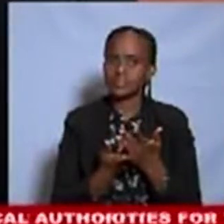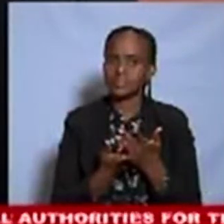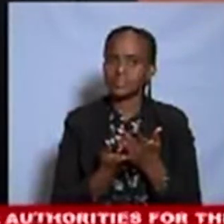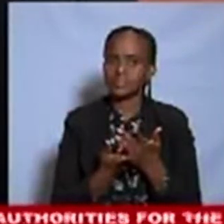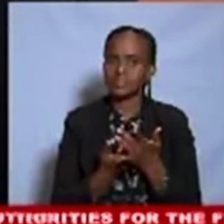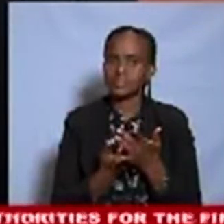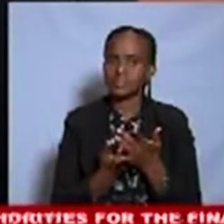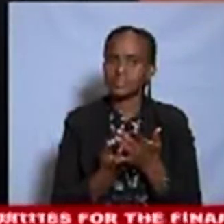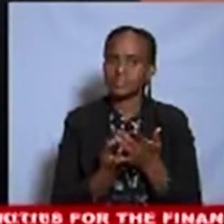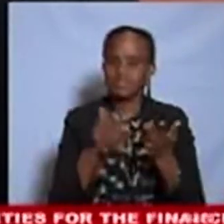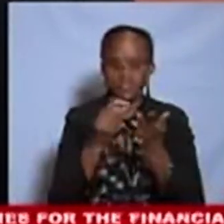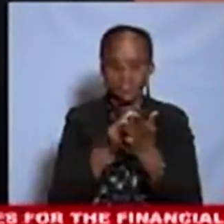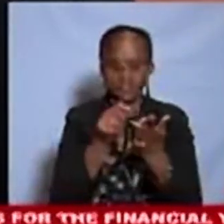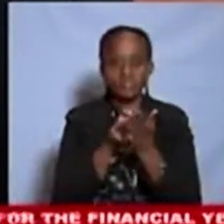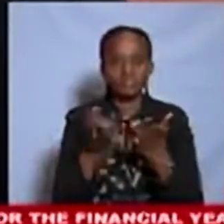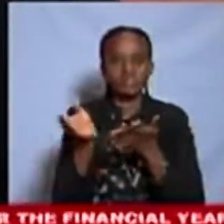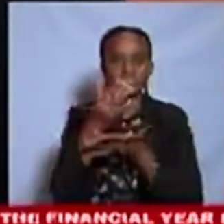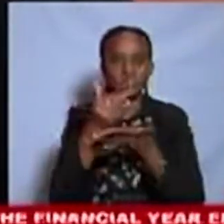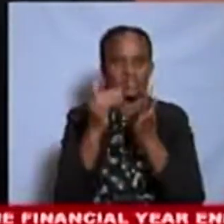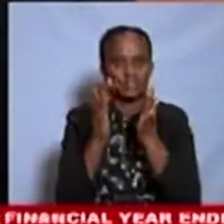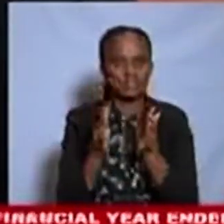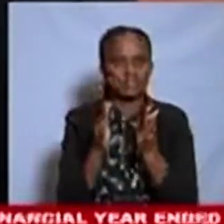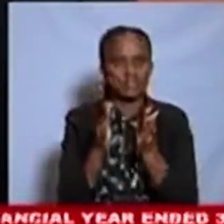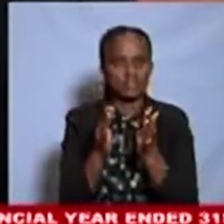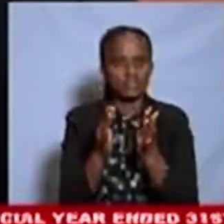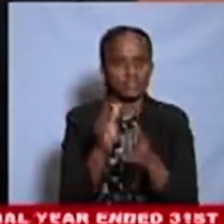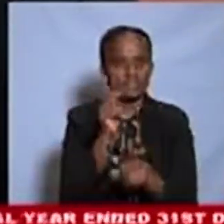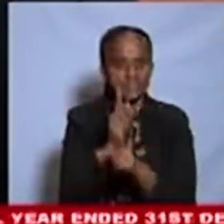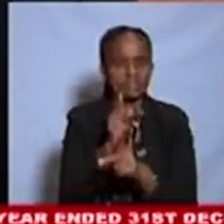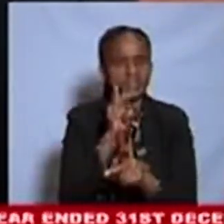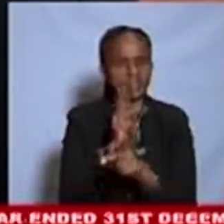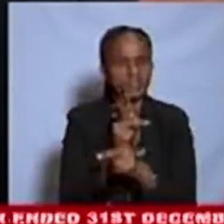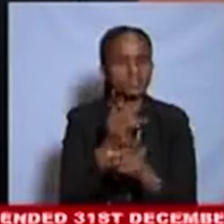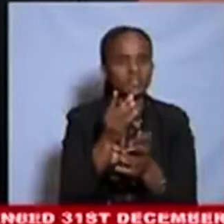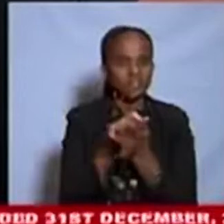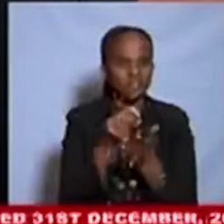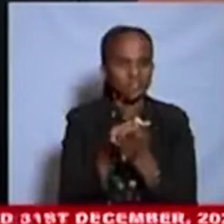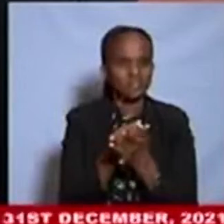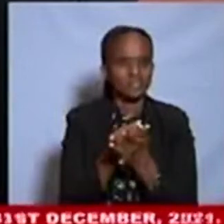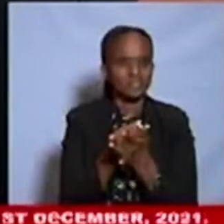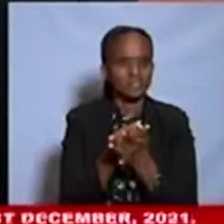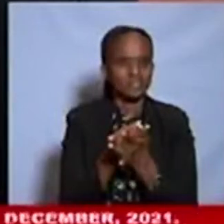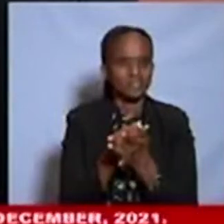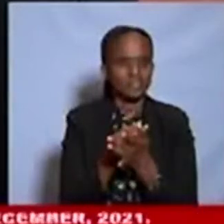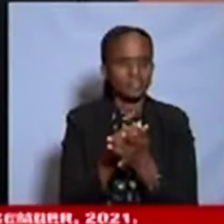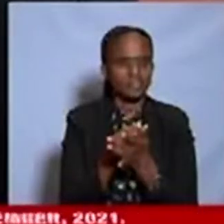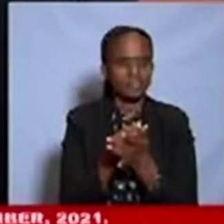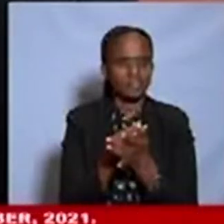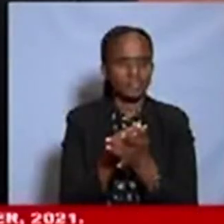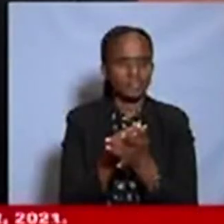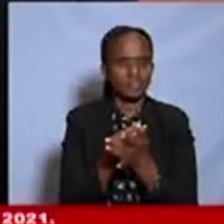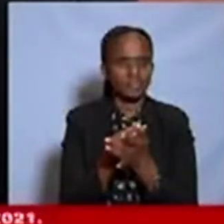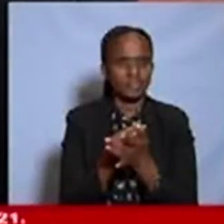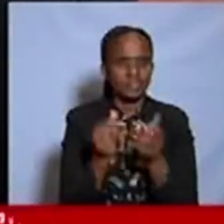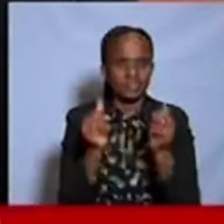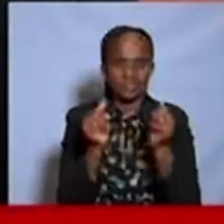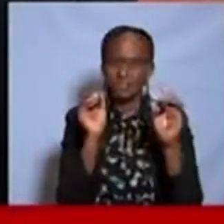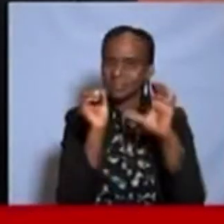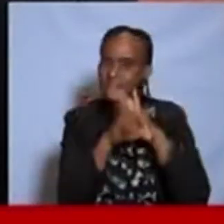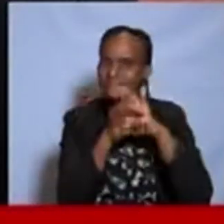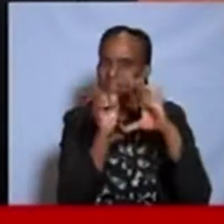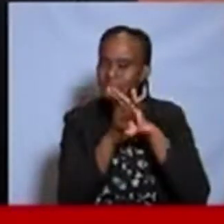a revenue collector who kept money without banking,